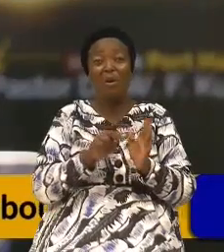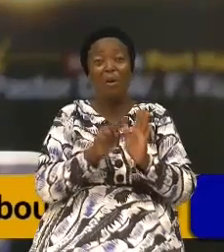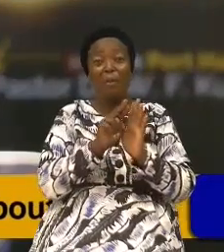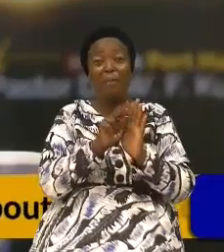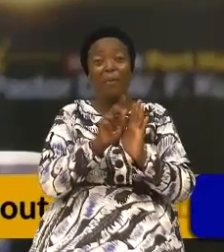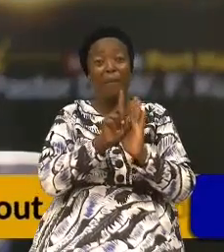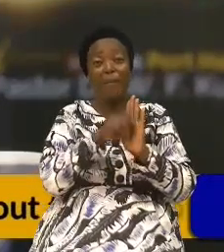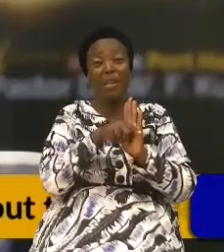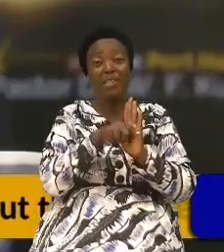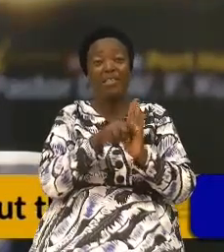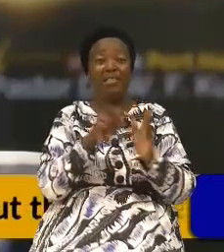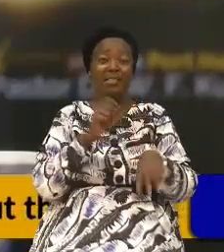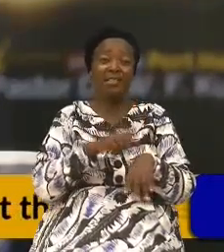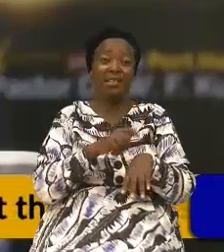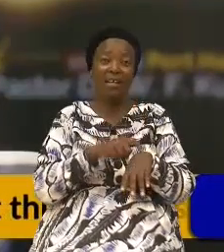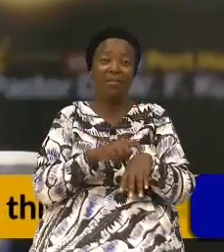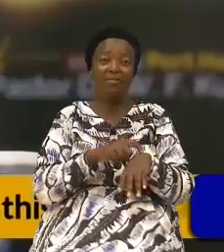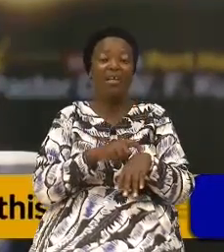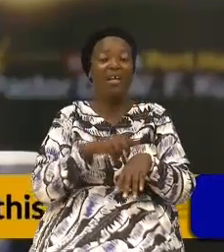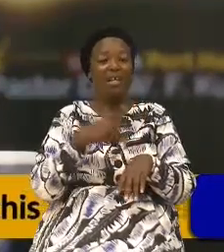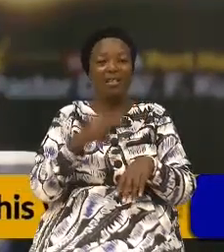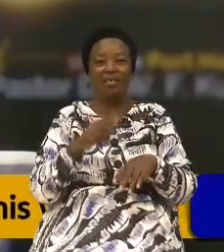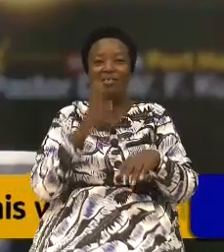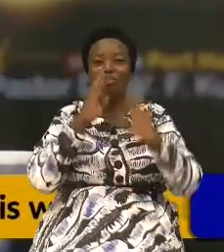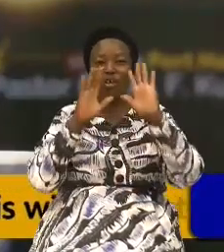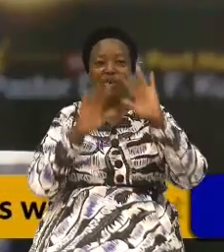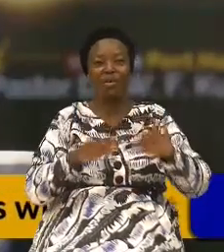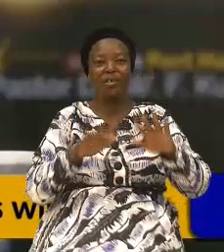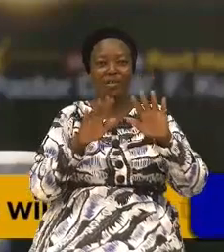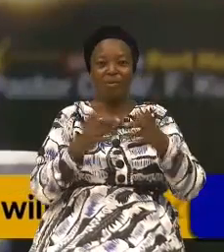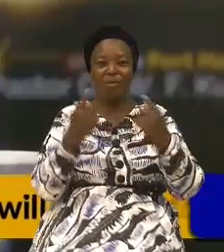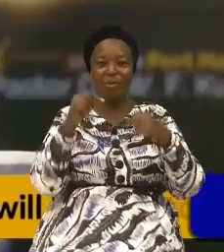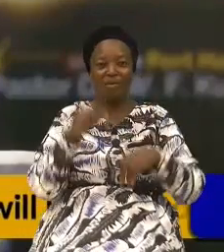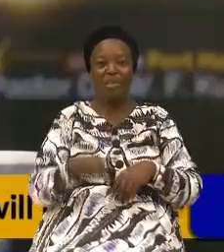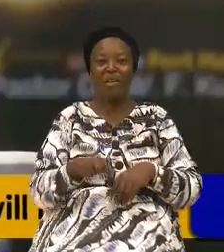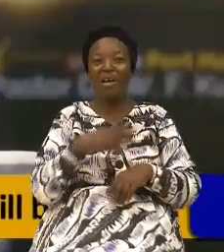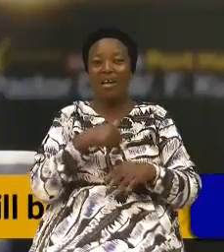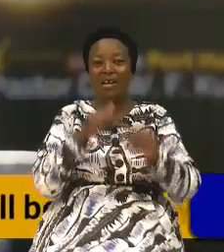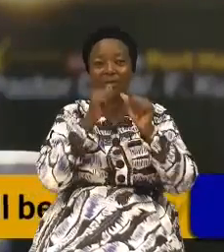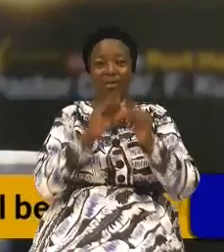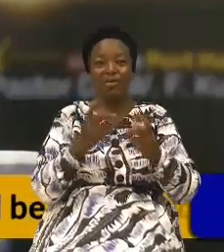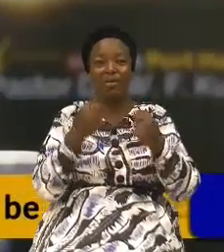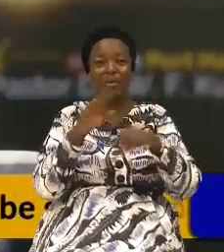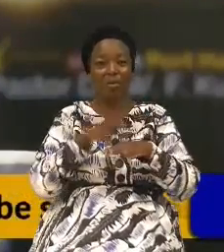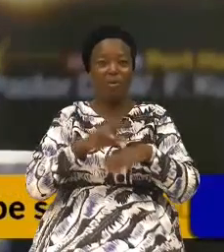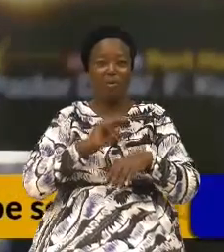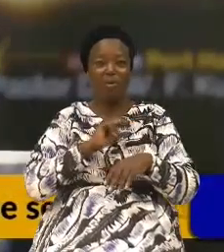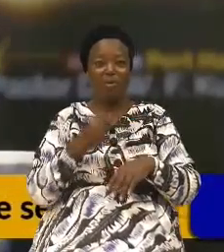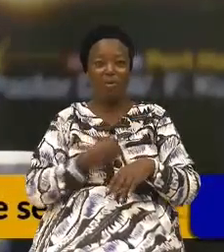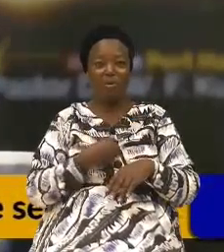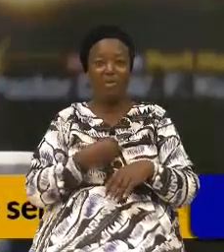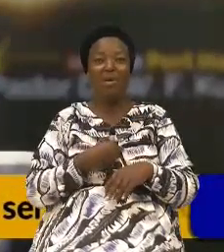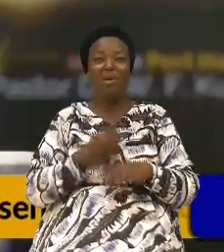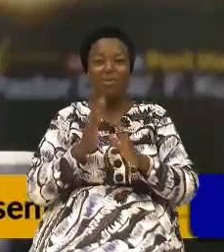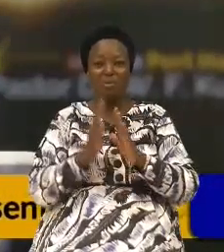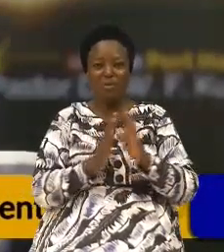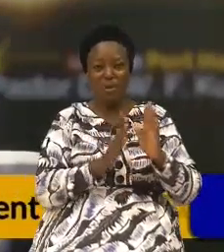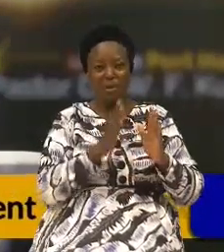raining. The blessings will be coming upon us. Get ready, get